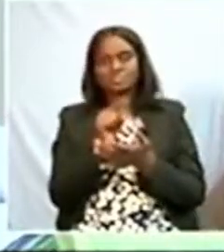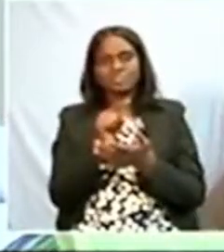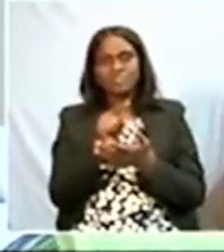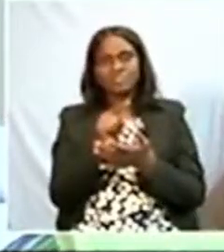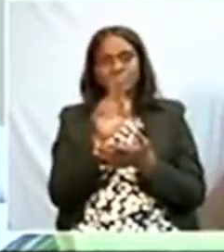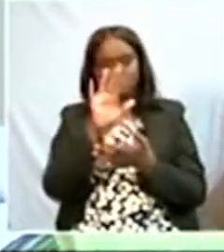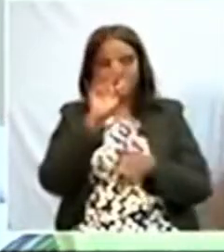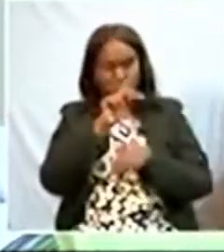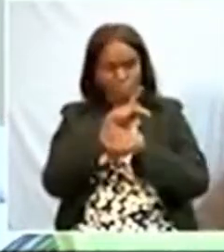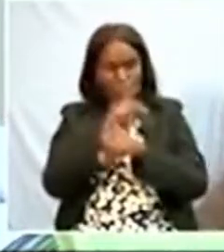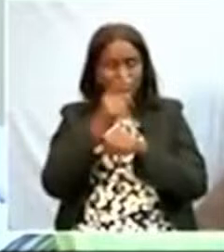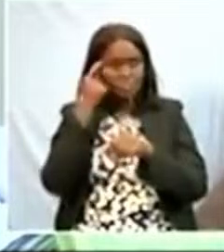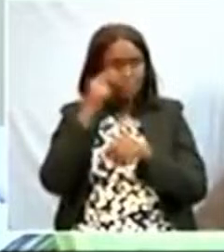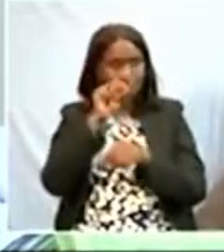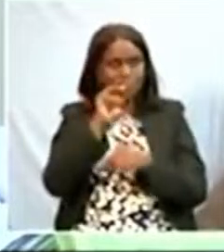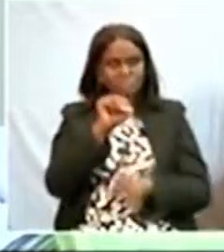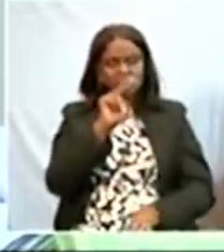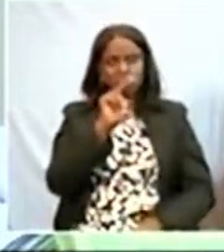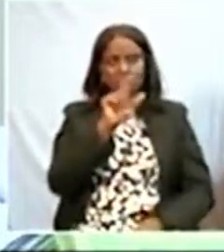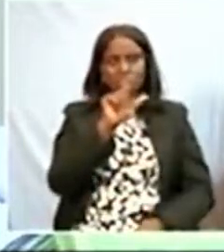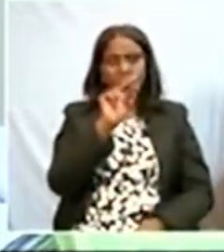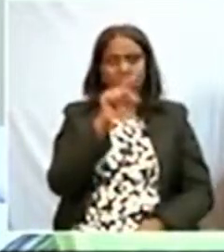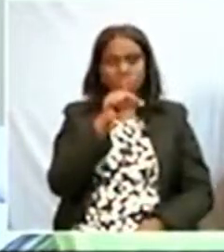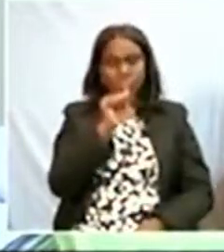The project for Mulenga was still not